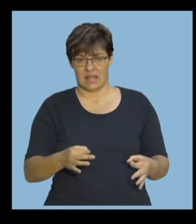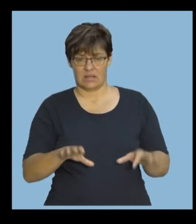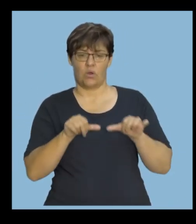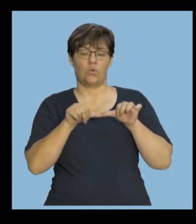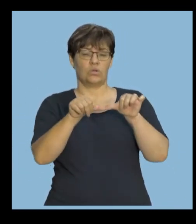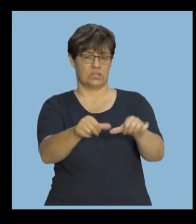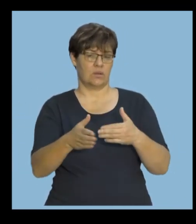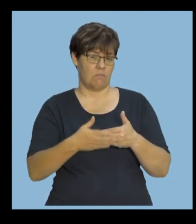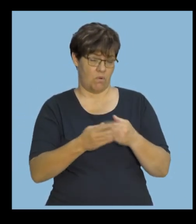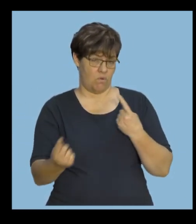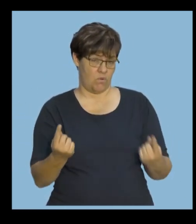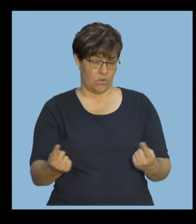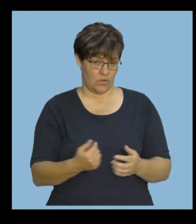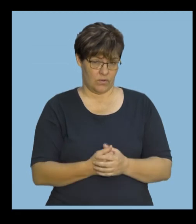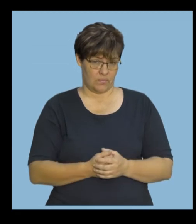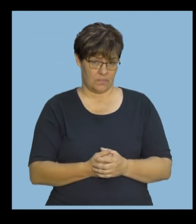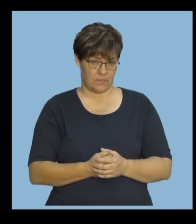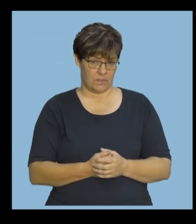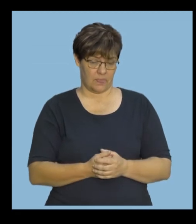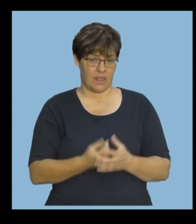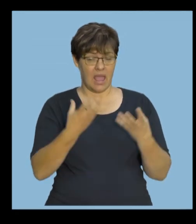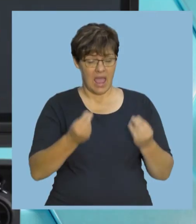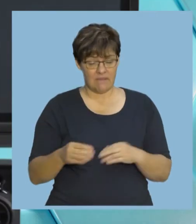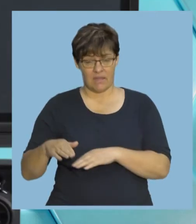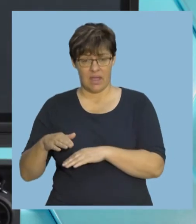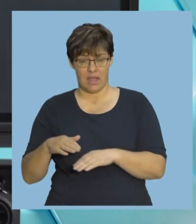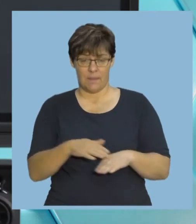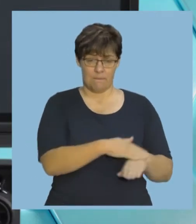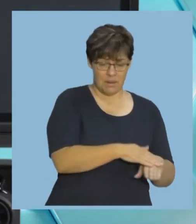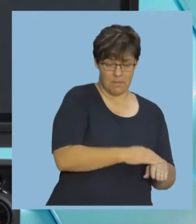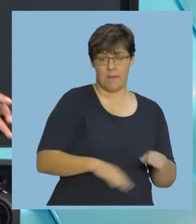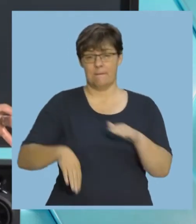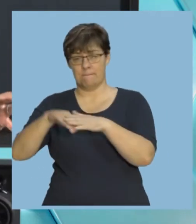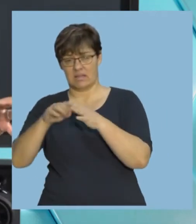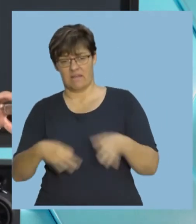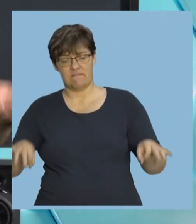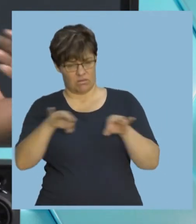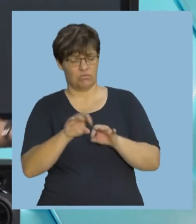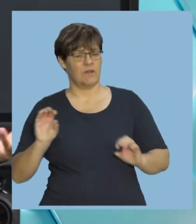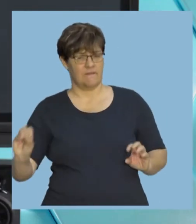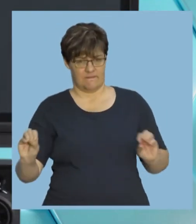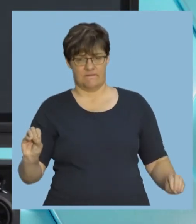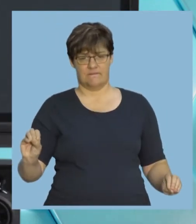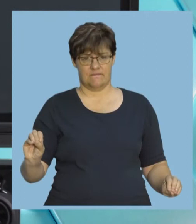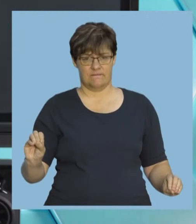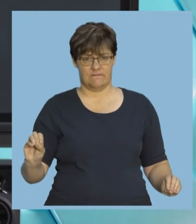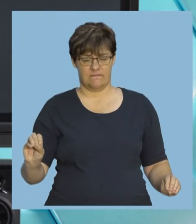is more consistent. Okay. If we have the minimum value and the maximum value, we can decide